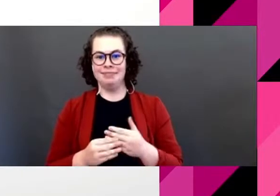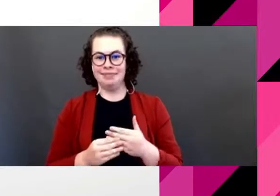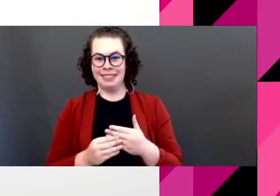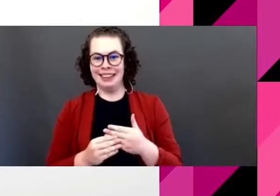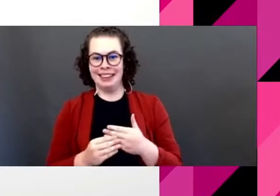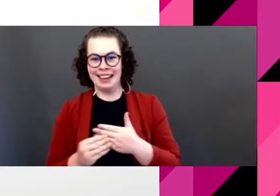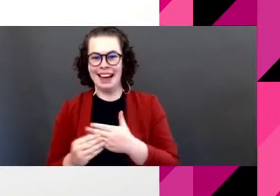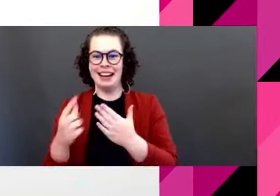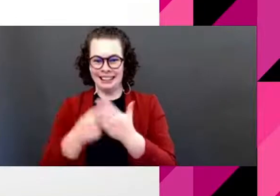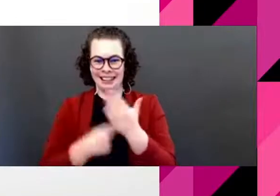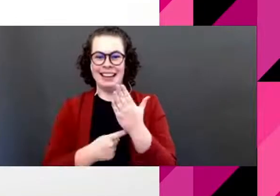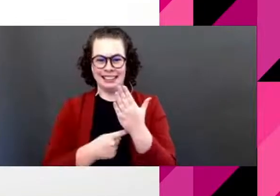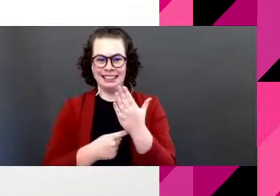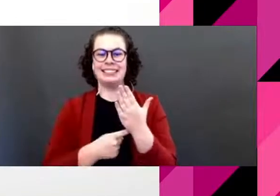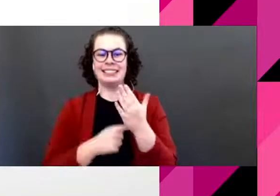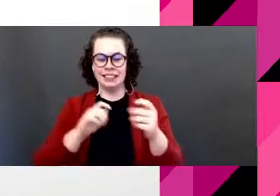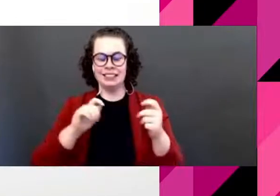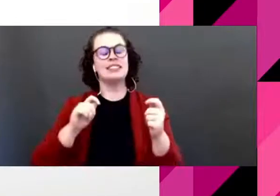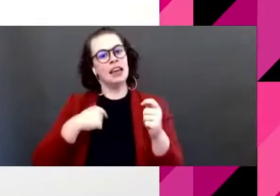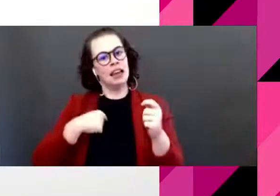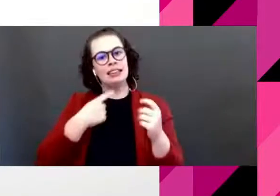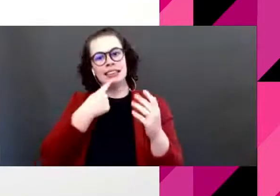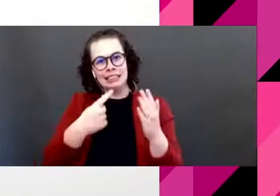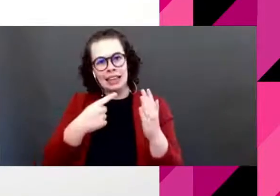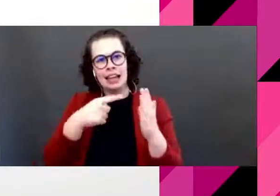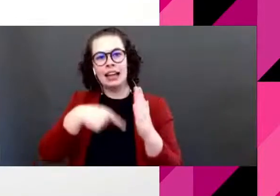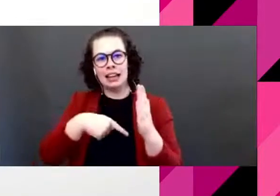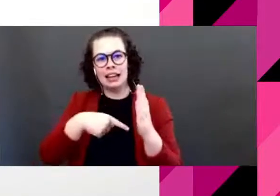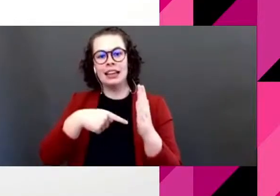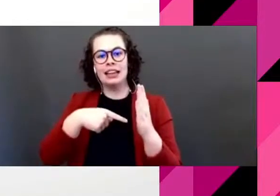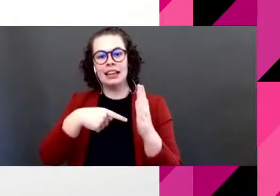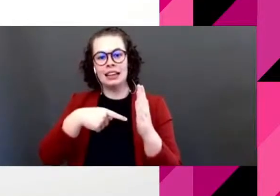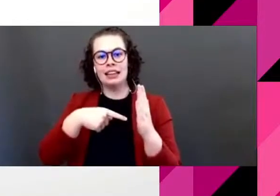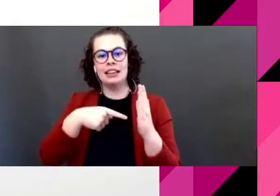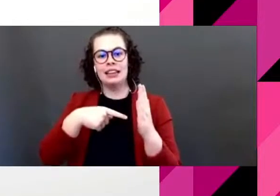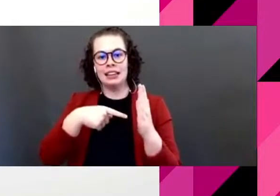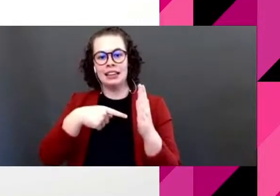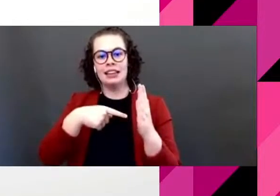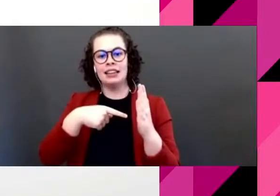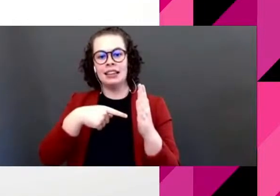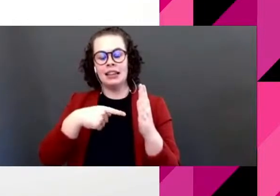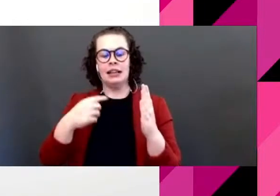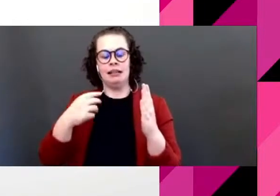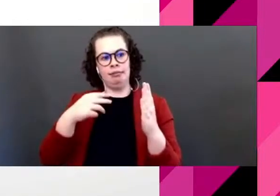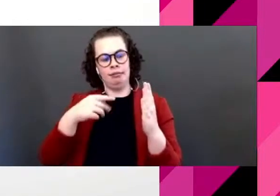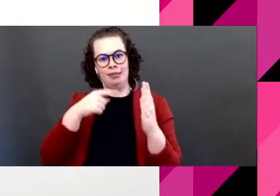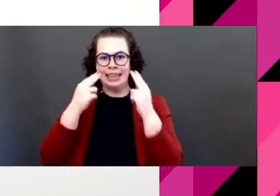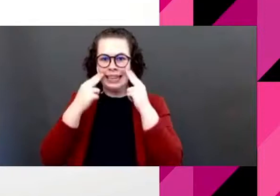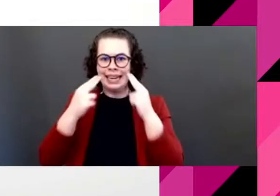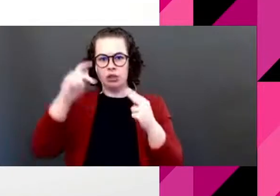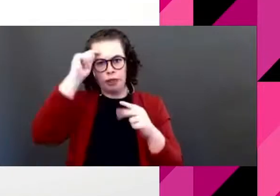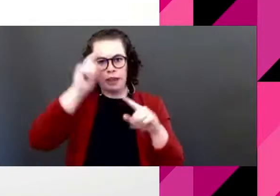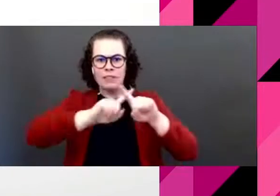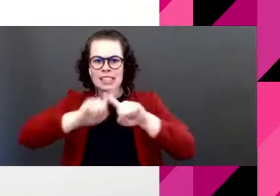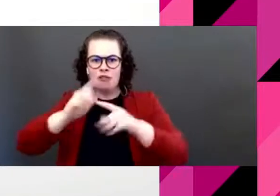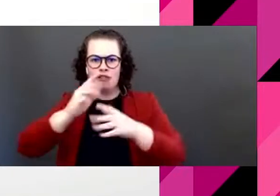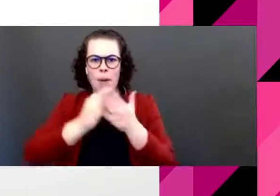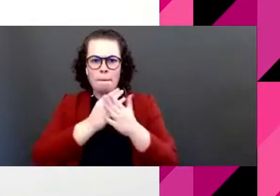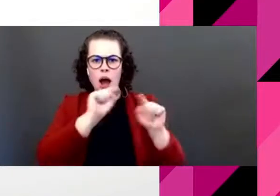the procedural accommodations beyond what I've said of understanding the flexibility and the comprehensiveness of the